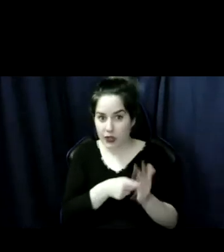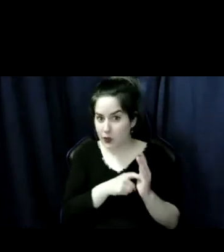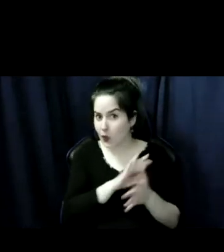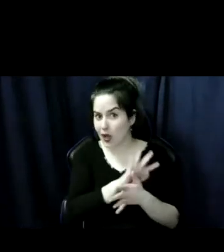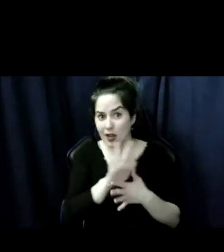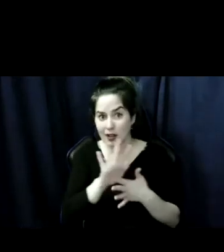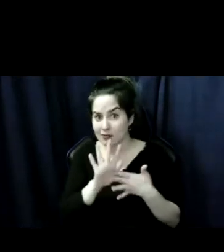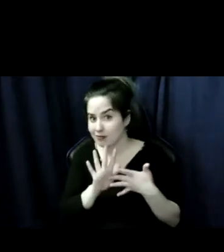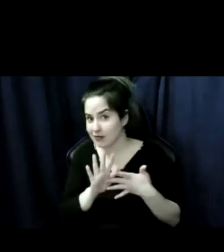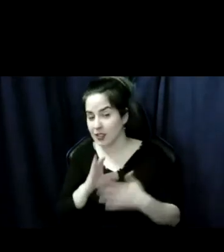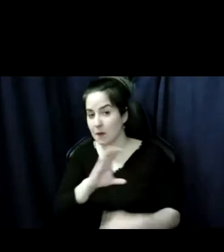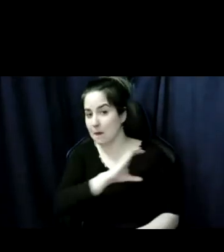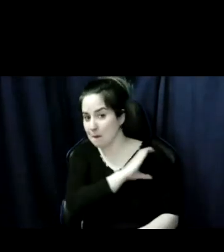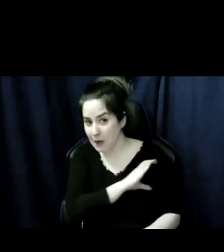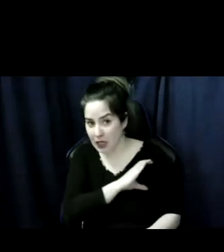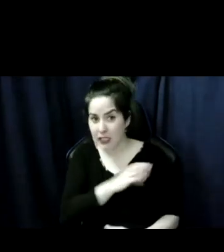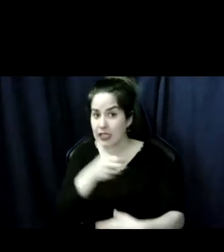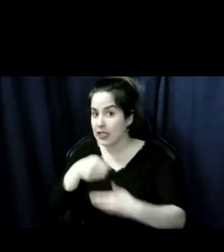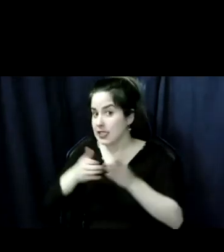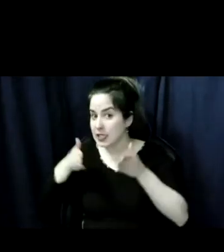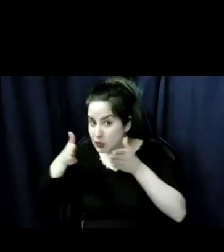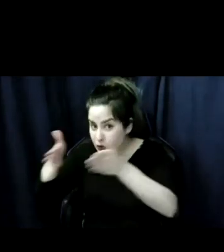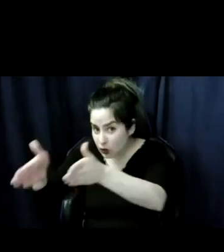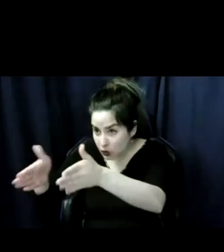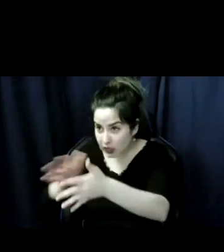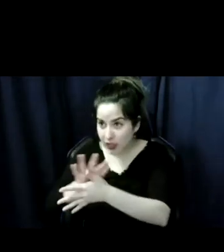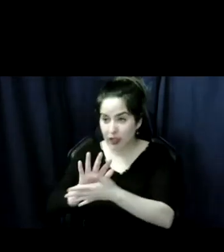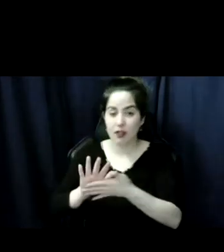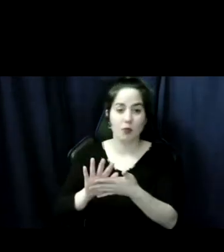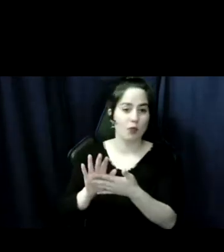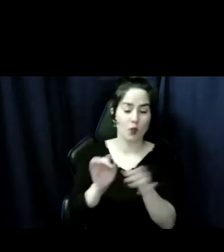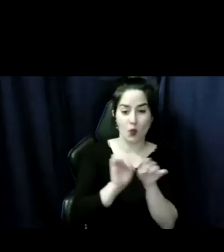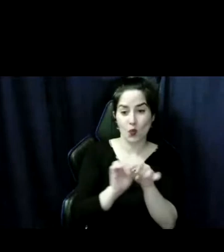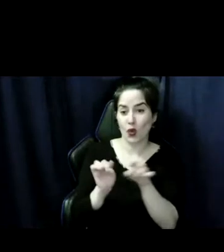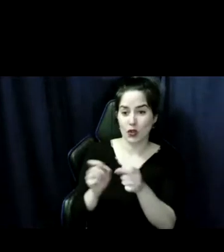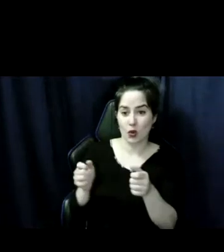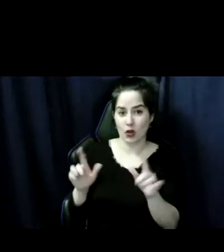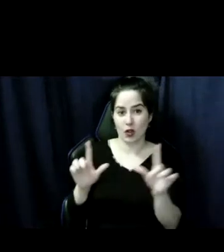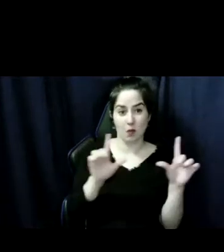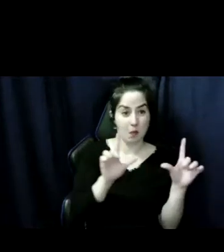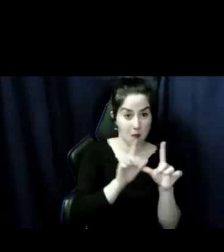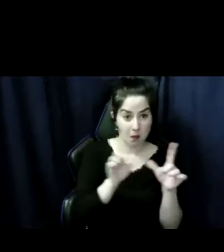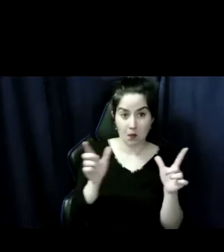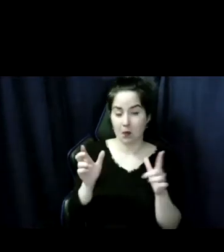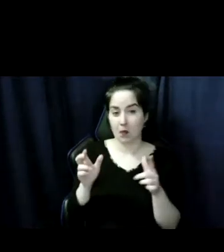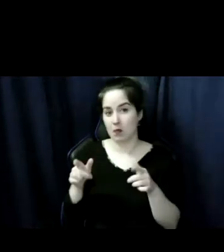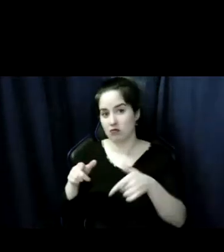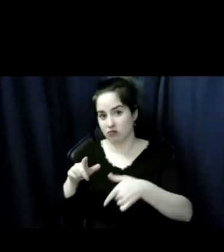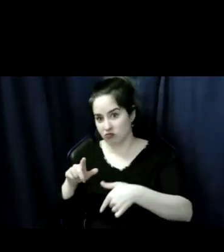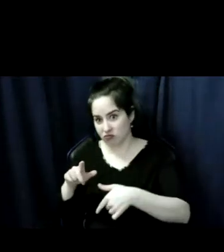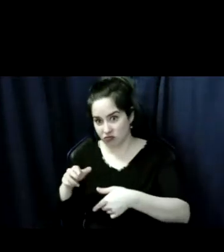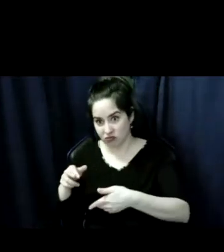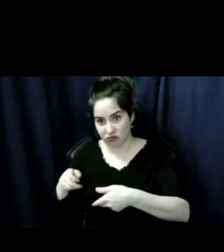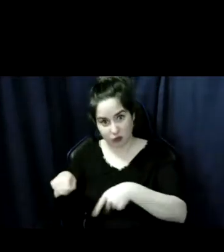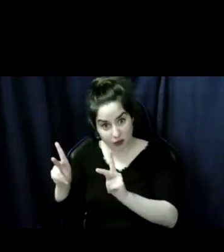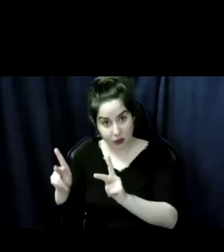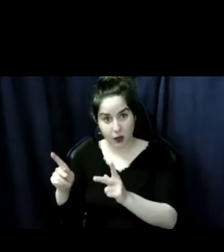auxiliary police in the street, and also all these permits and rules that usually happen in